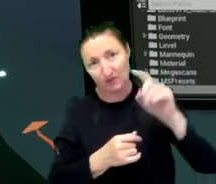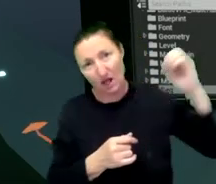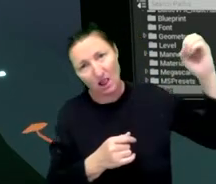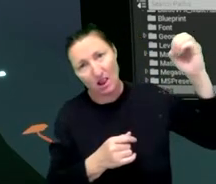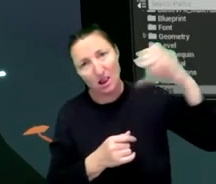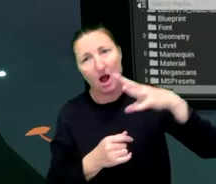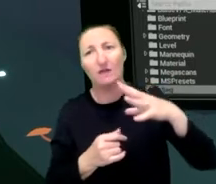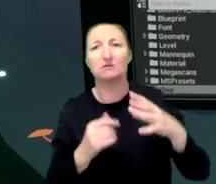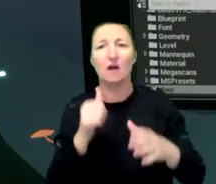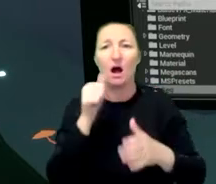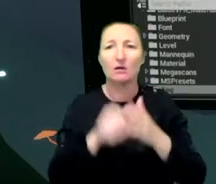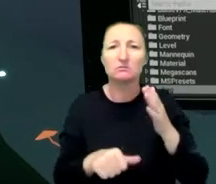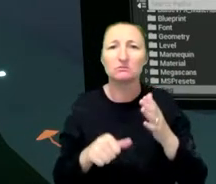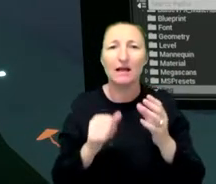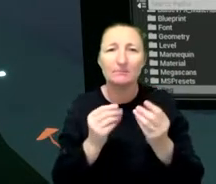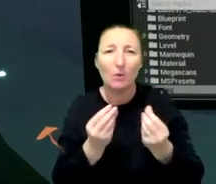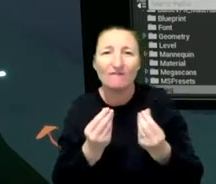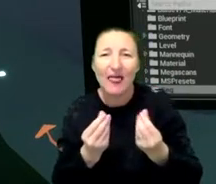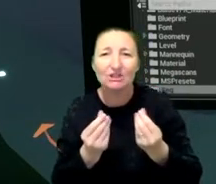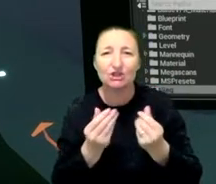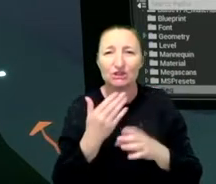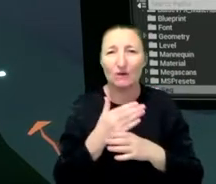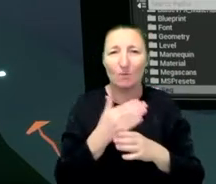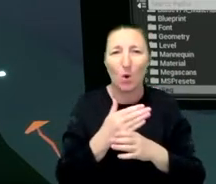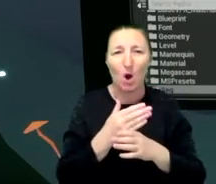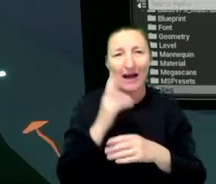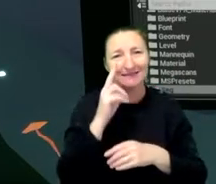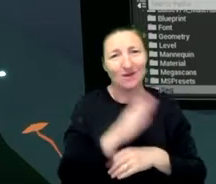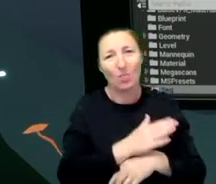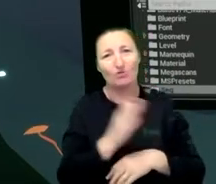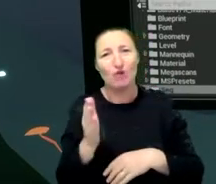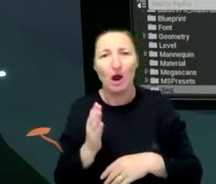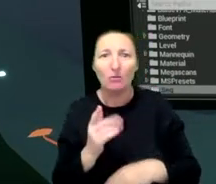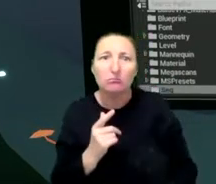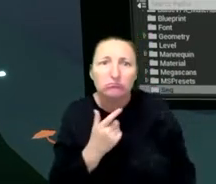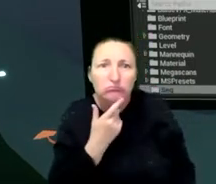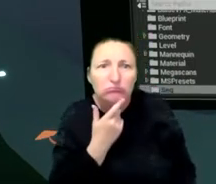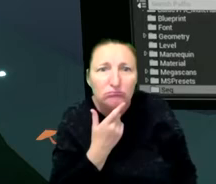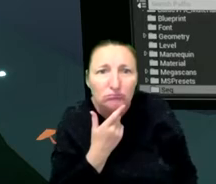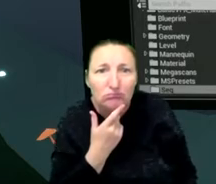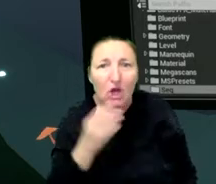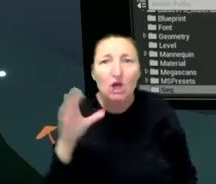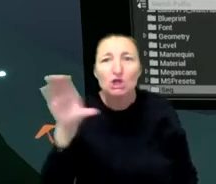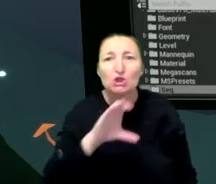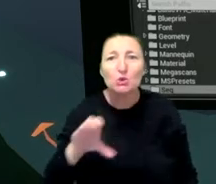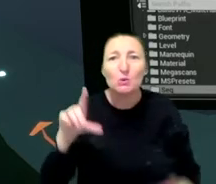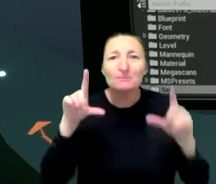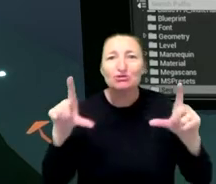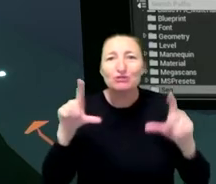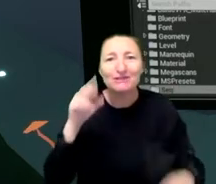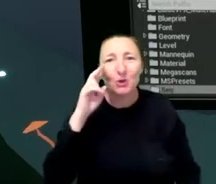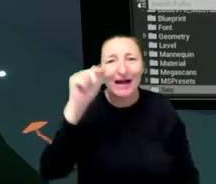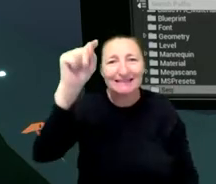little bit of fleshiness going here. I love us on the right side, just looking seriously. Yeah. On Zoom. Mm-hmm. So you made this